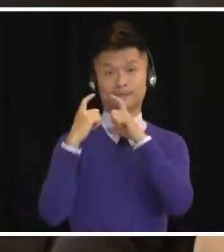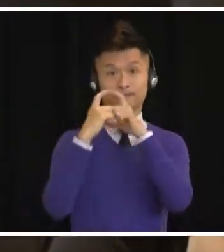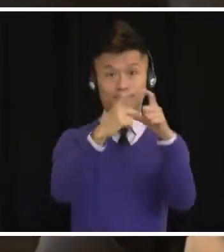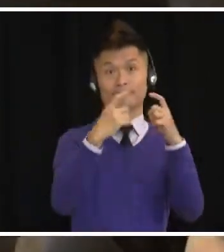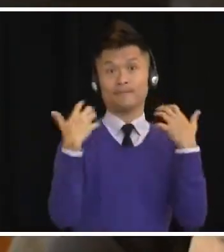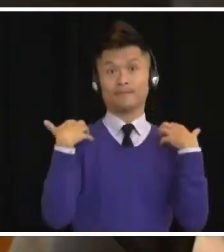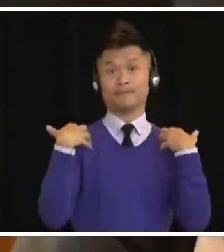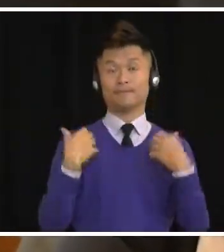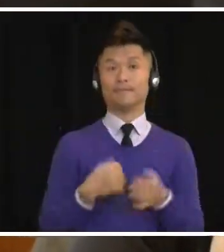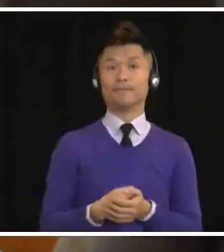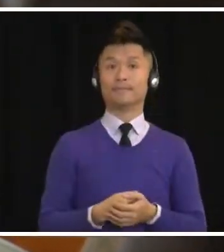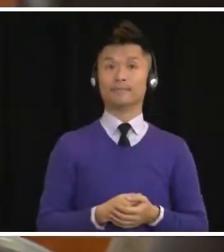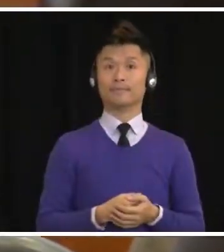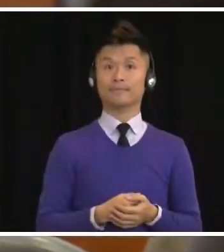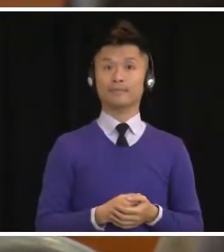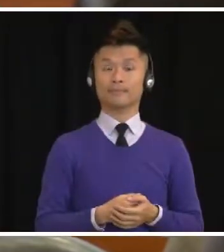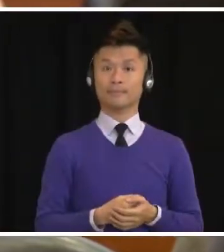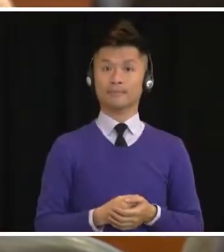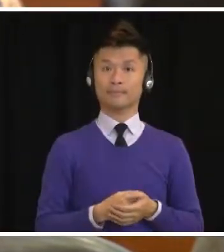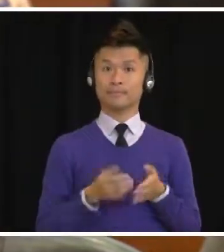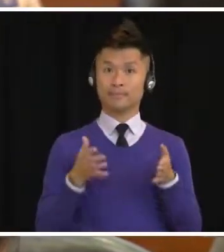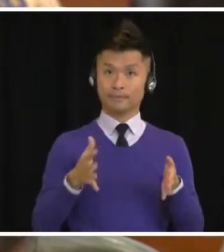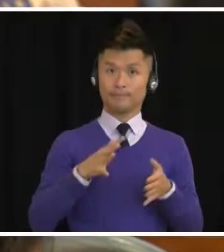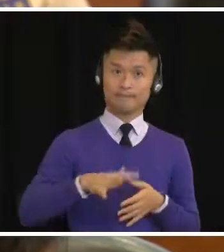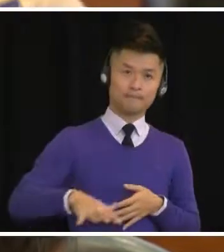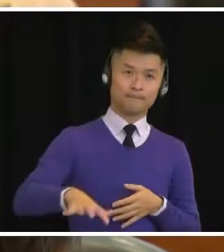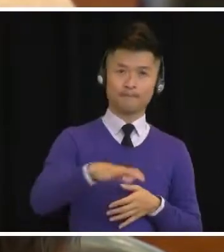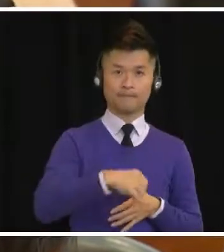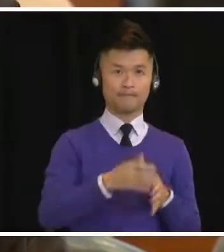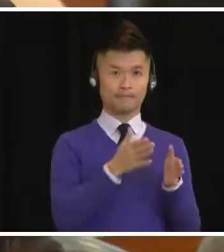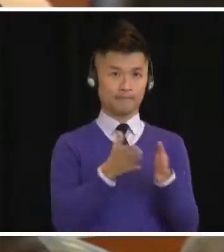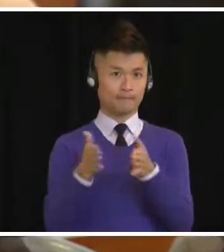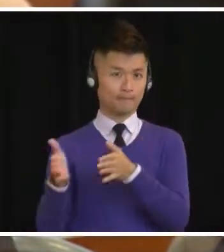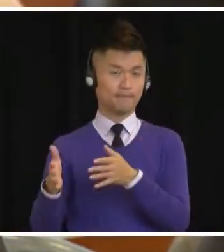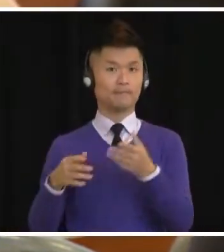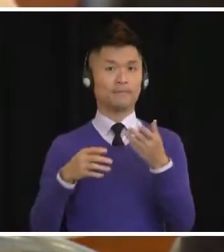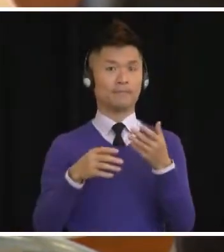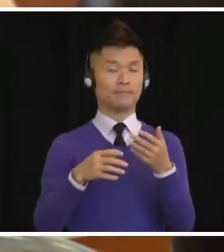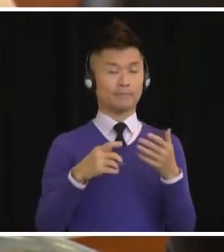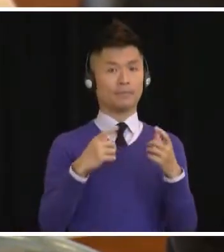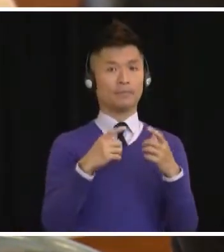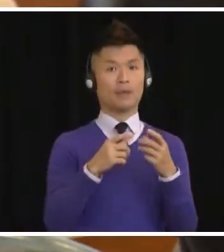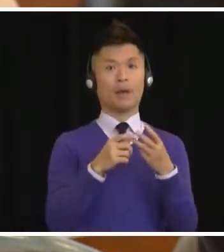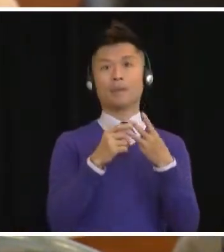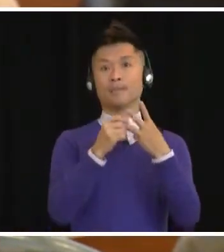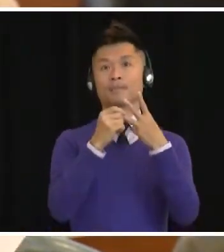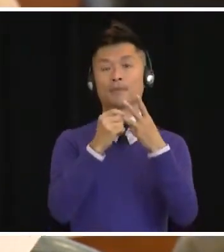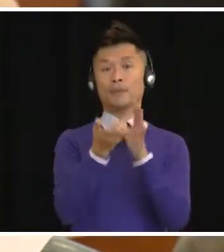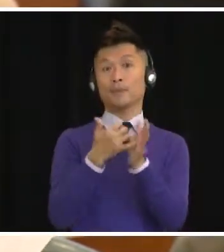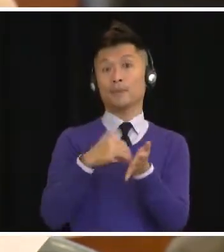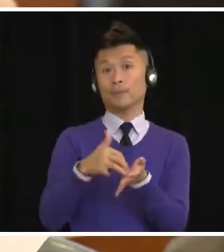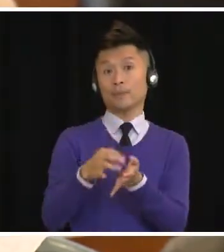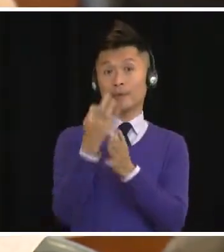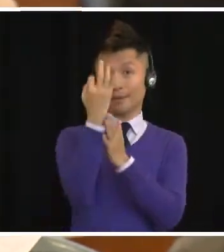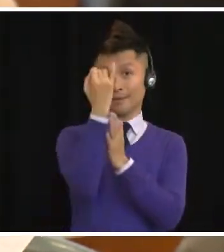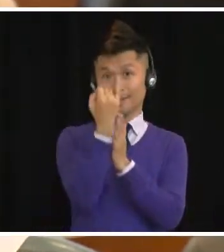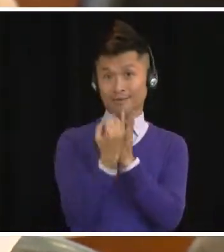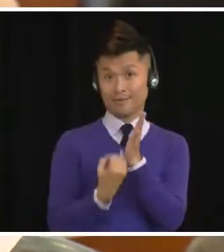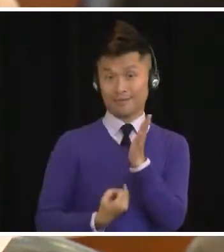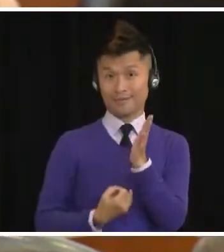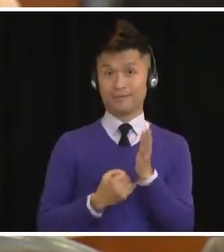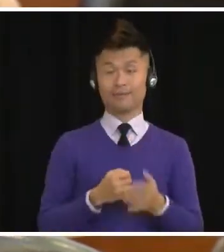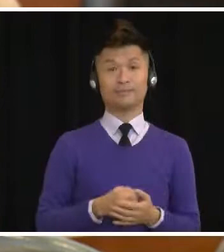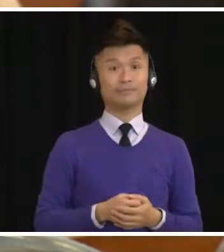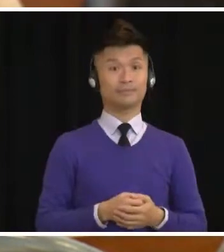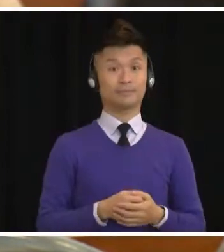our oversight of the provision of protection to children. There's a question